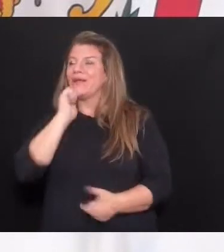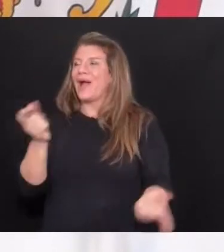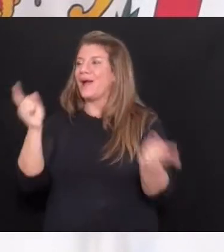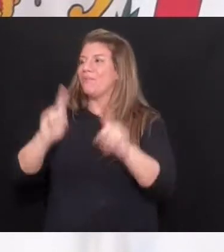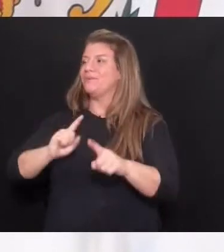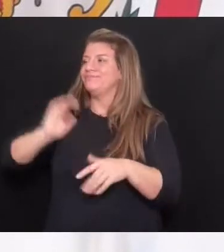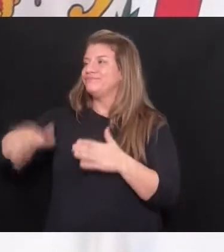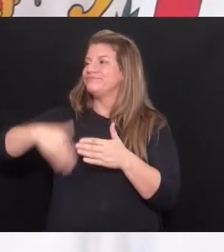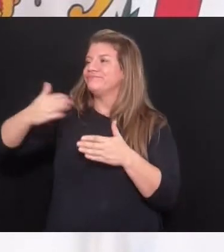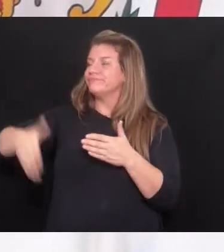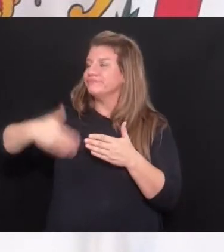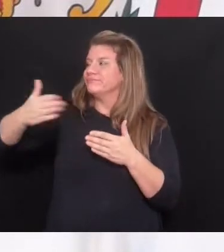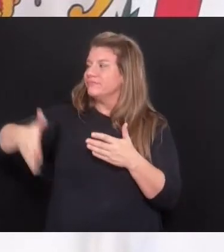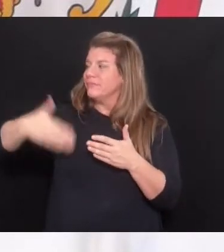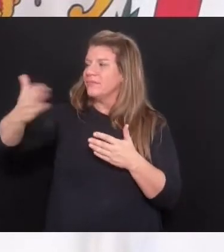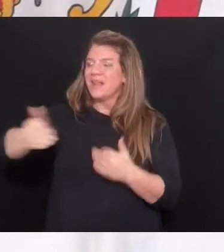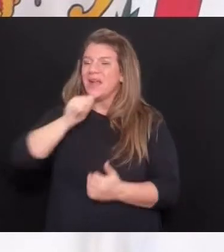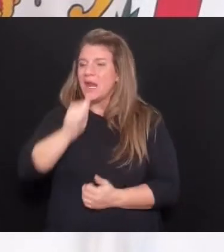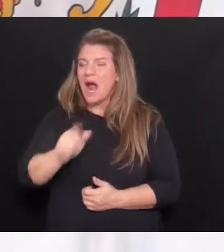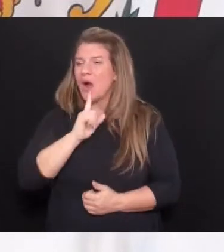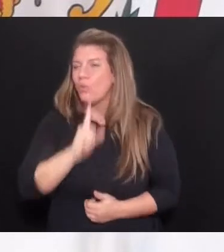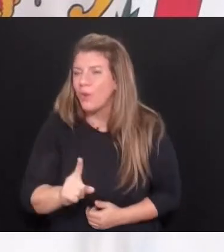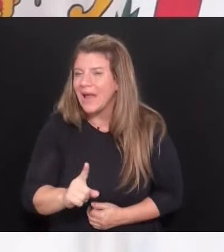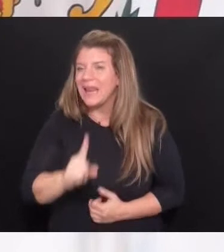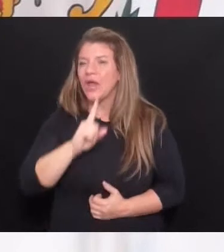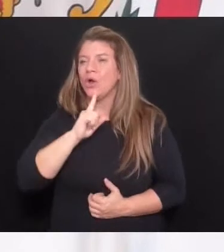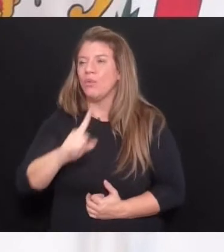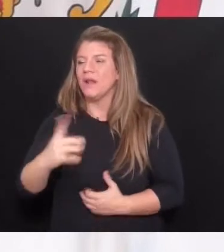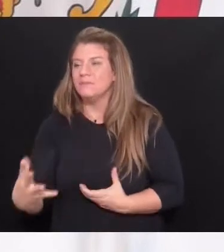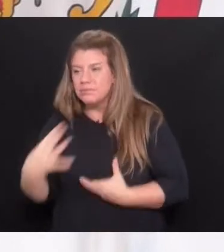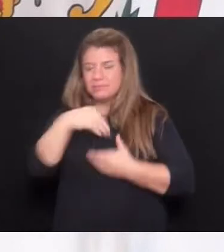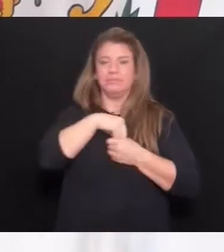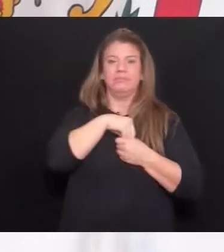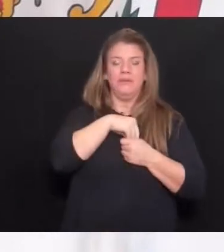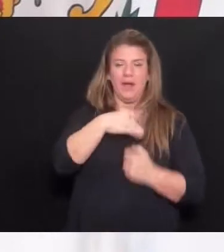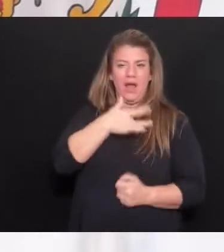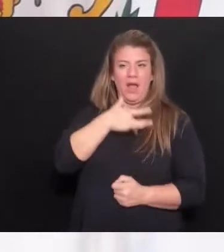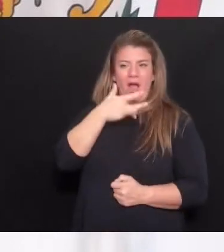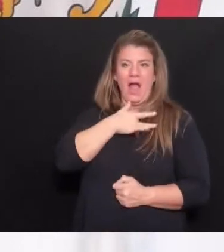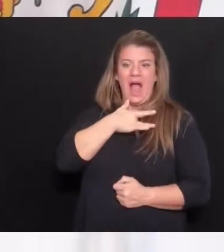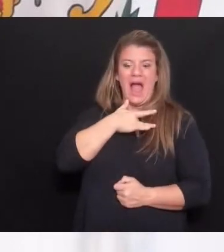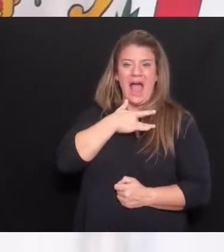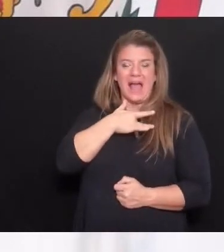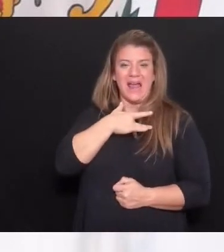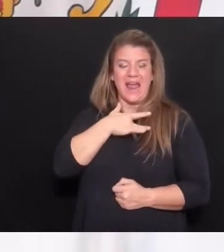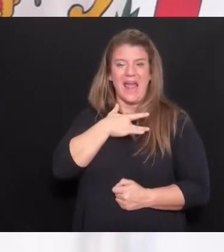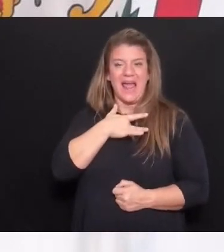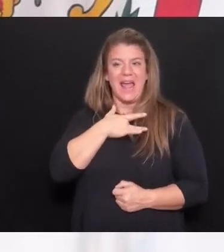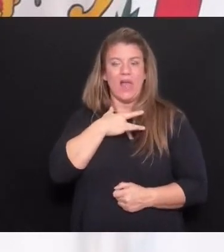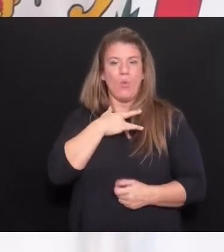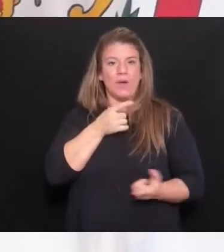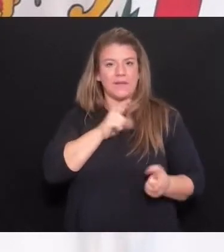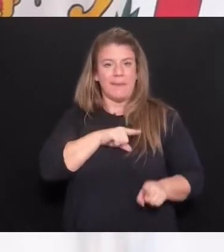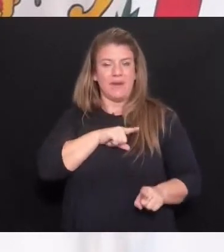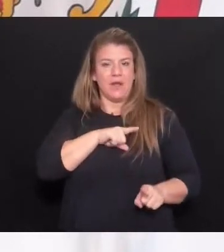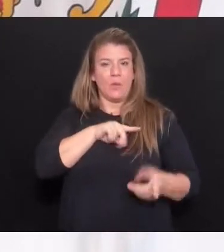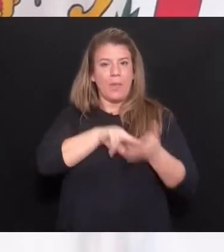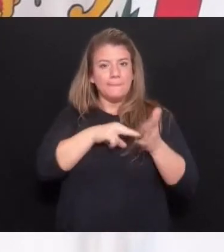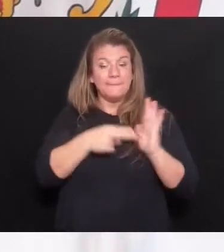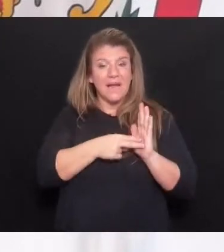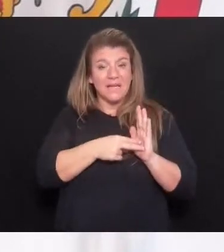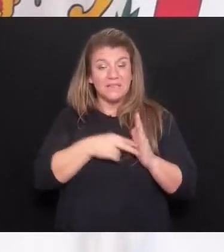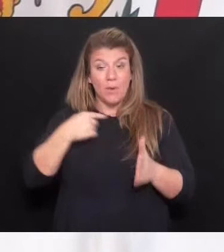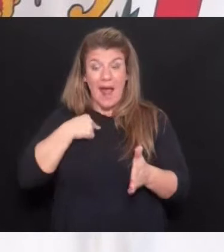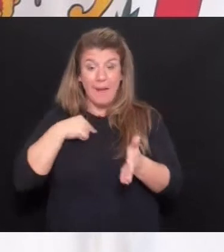not really, really take to heart all this reading that we're doing. These